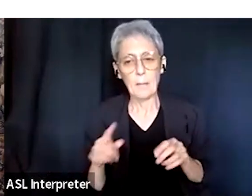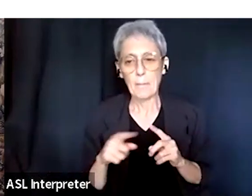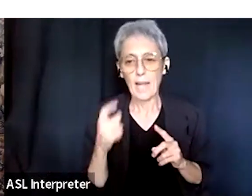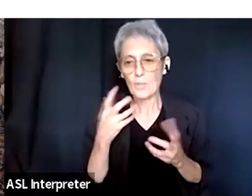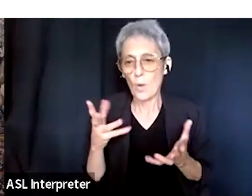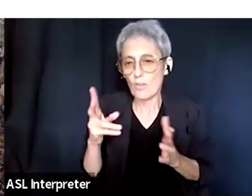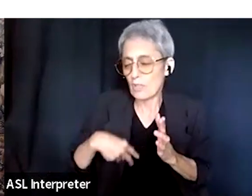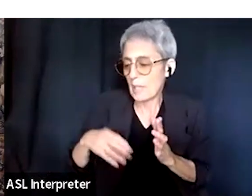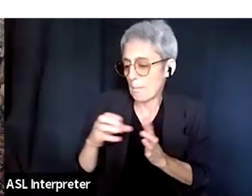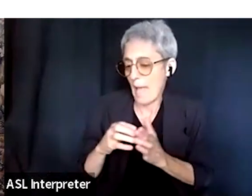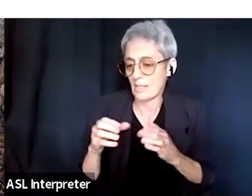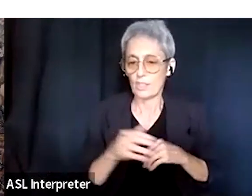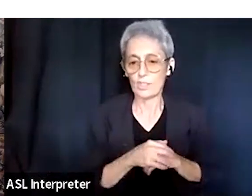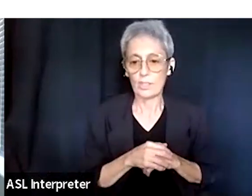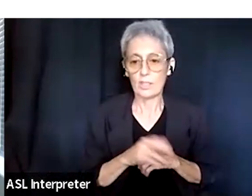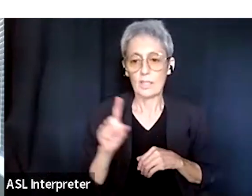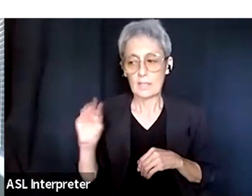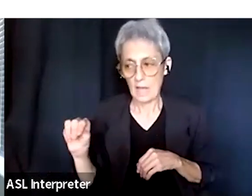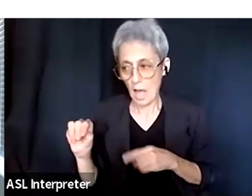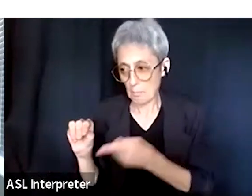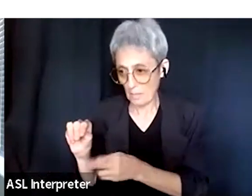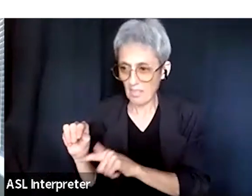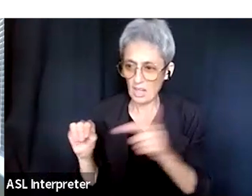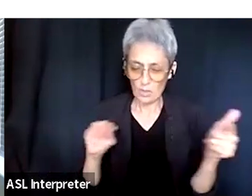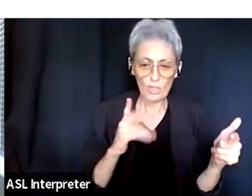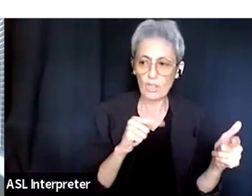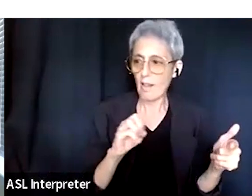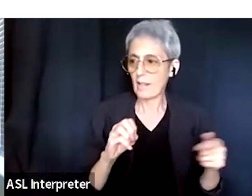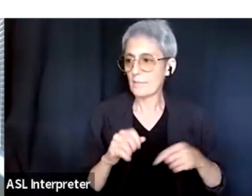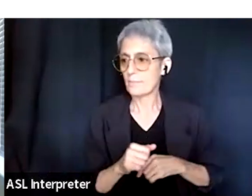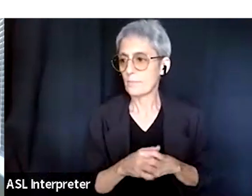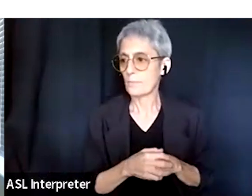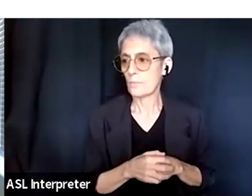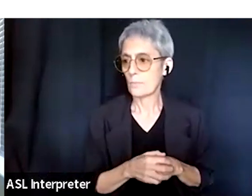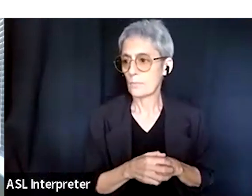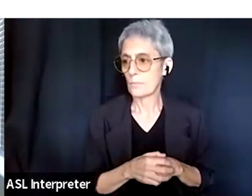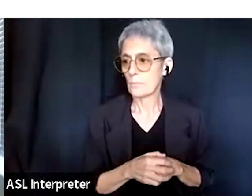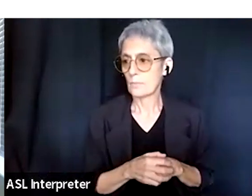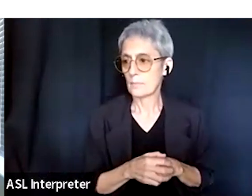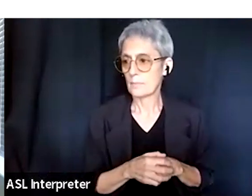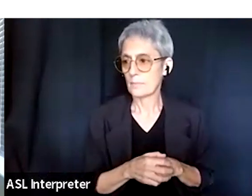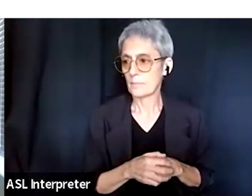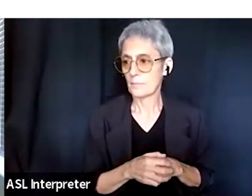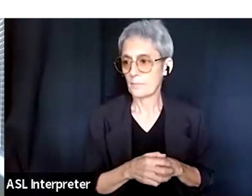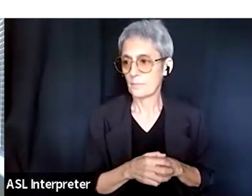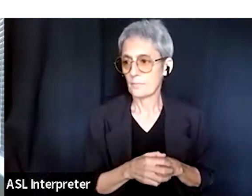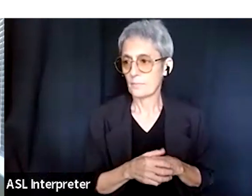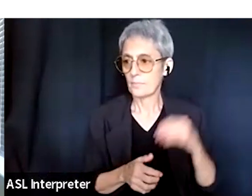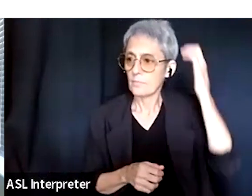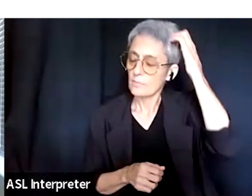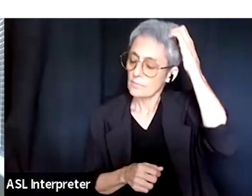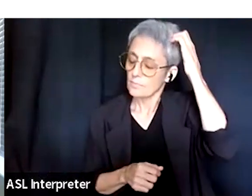can start with you, Dom, and then go to Charlotte. Yeah. Well, thank you. Because of course, the